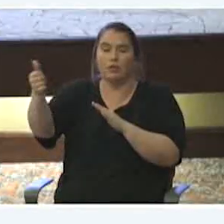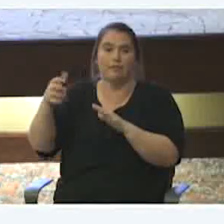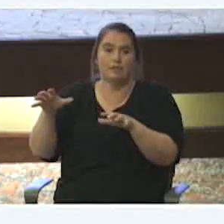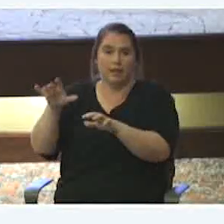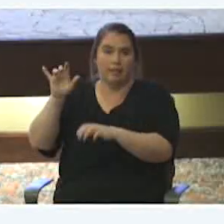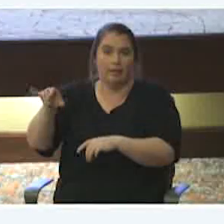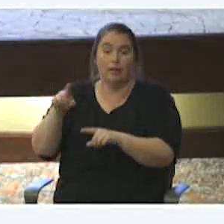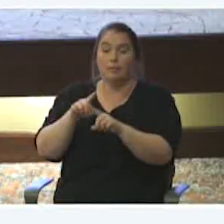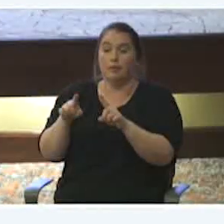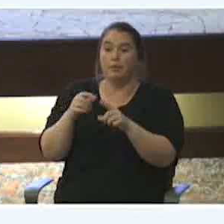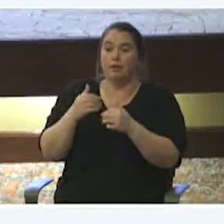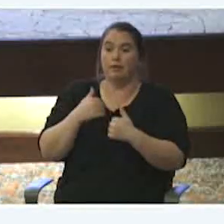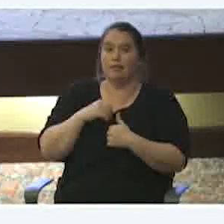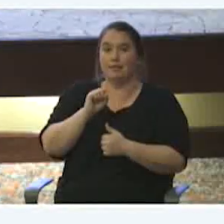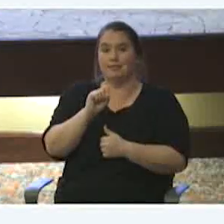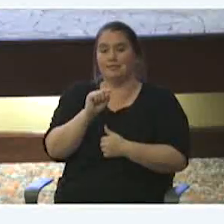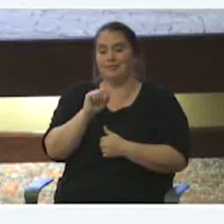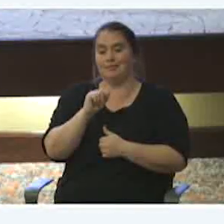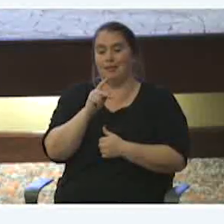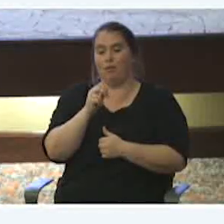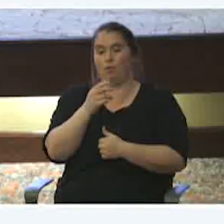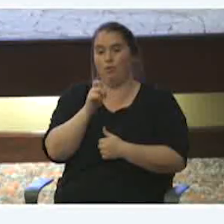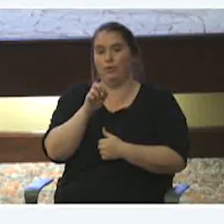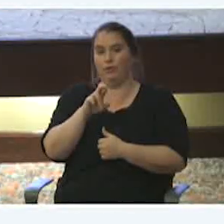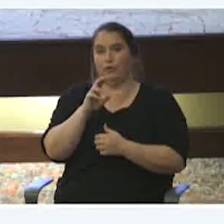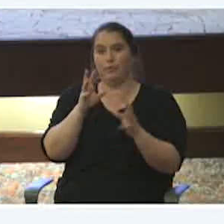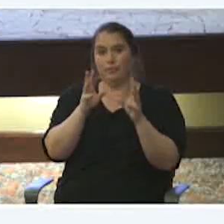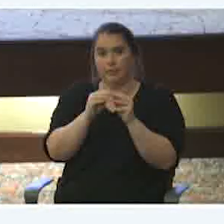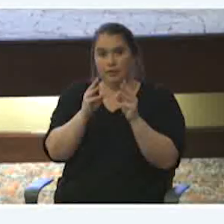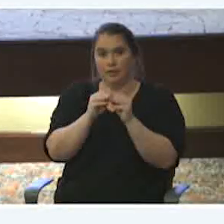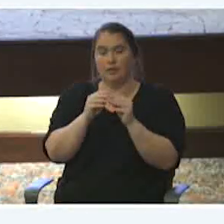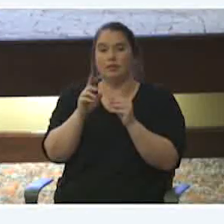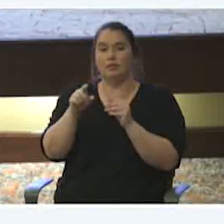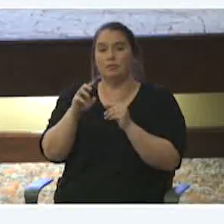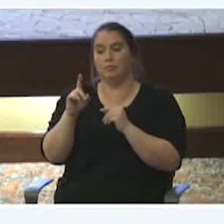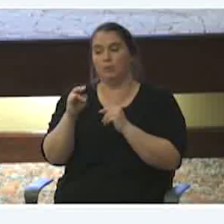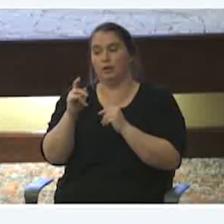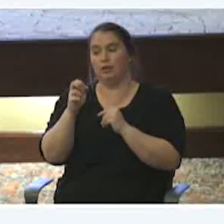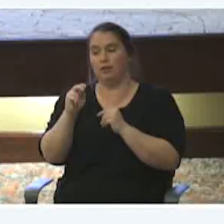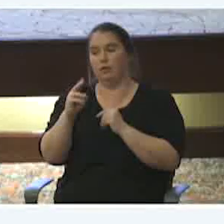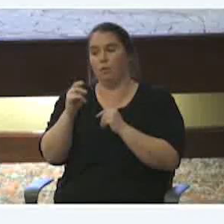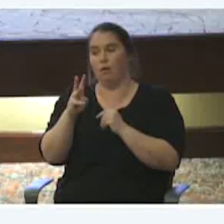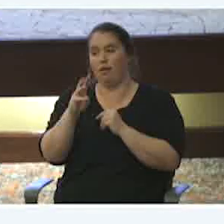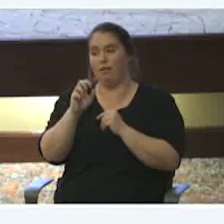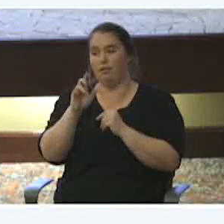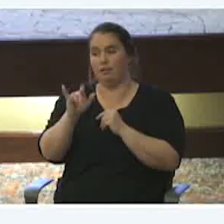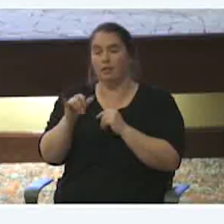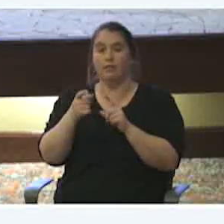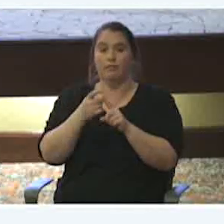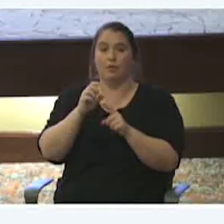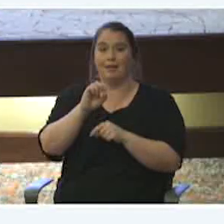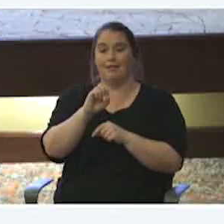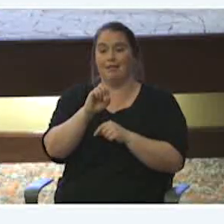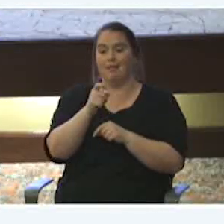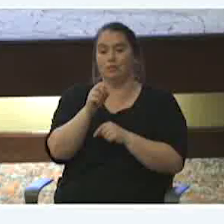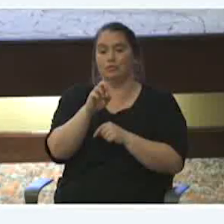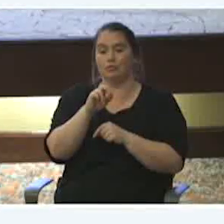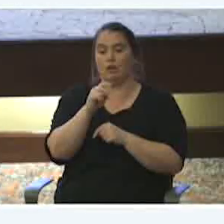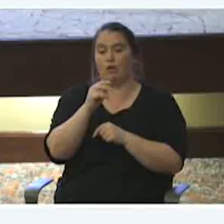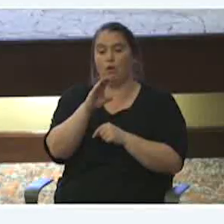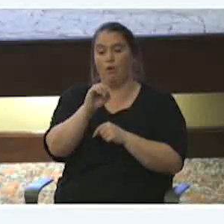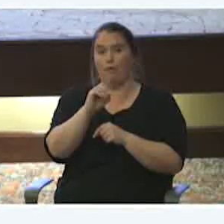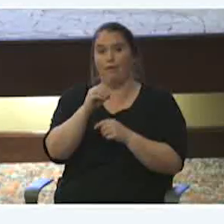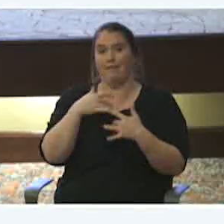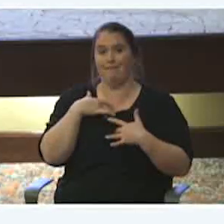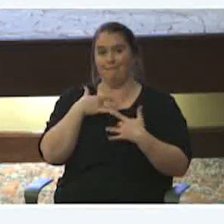we had a stakeholder meeting with Mr. Wes Allison and Mr. Brendan Wiley, Wes from the Extraco Event Center and Brendan from Cameron Park